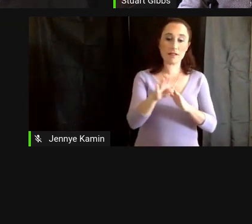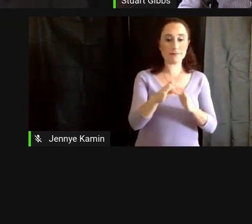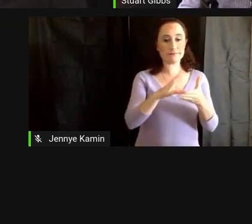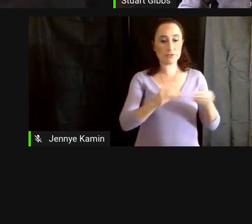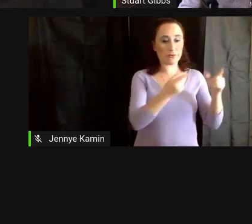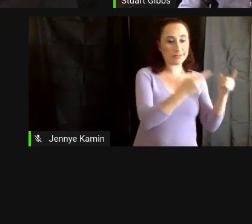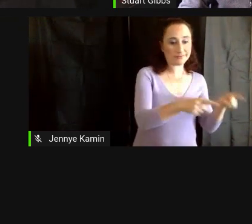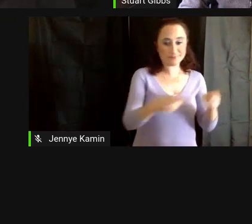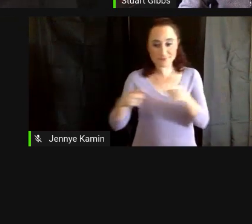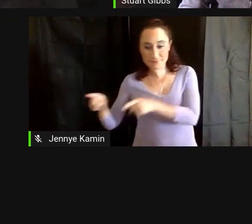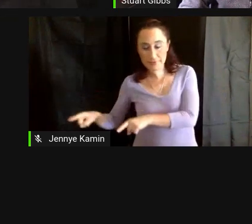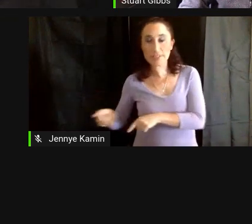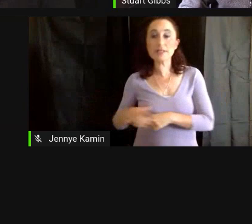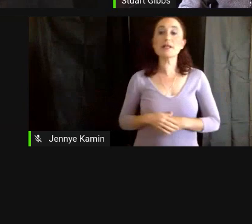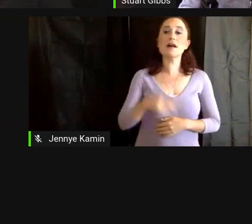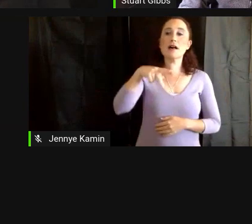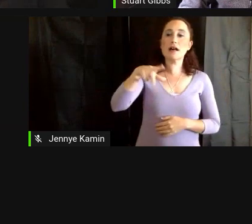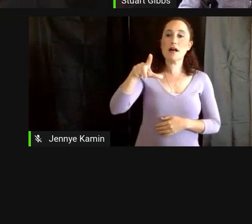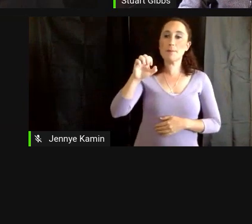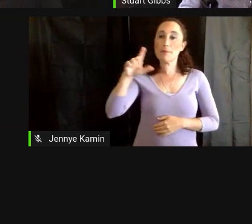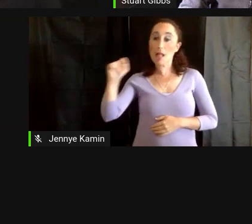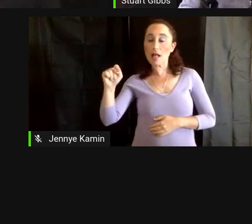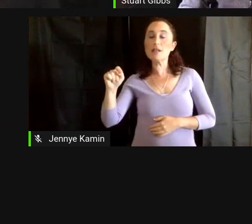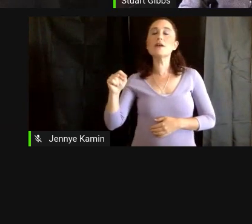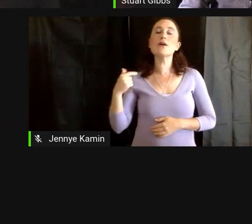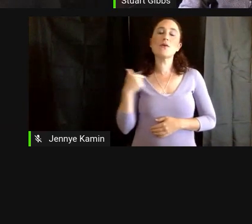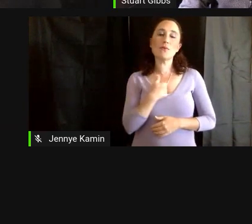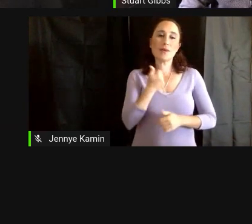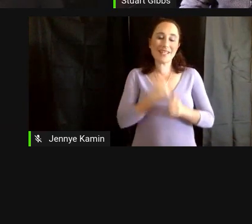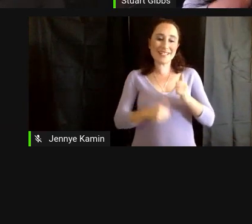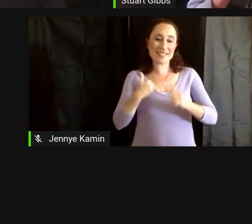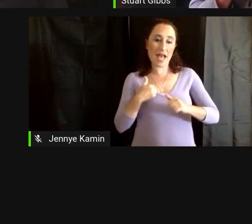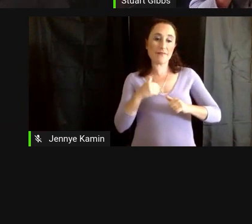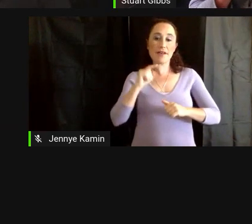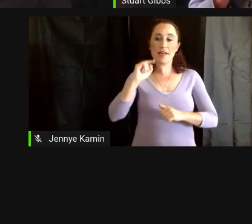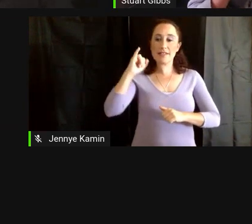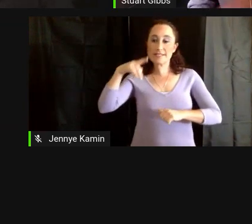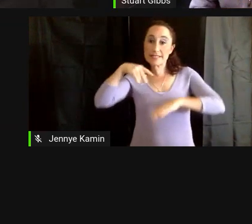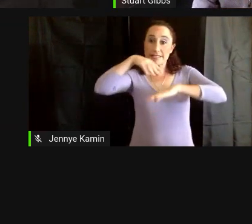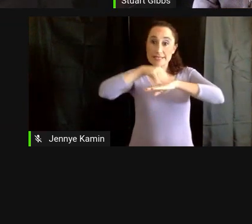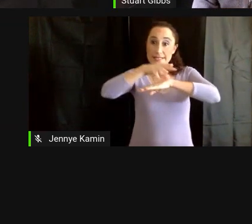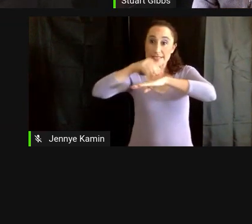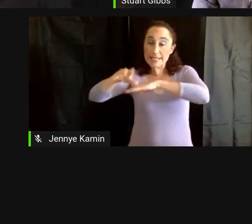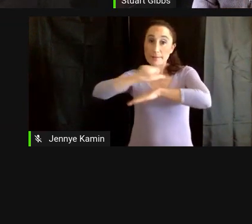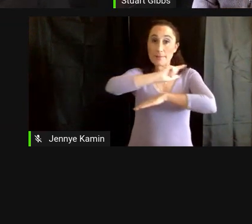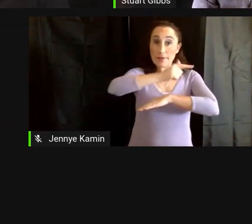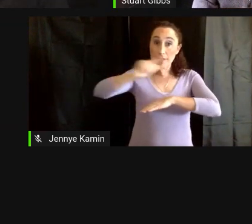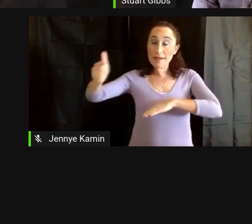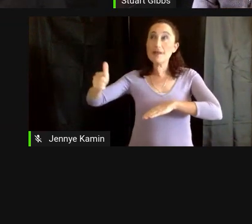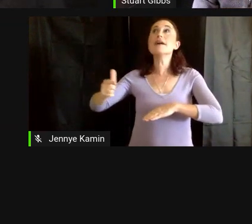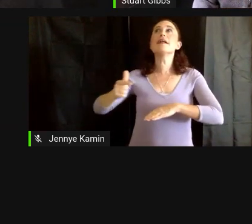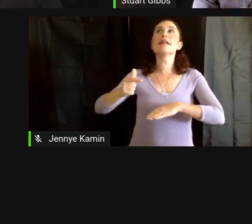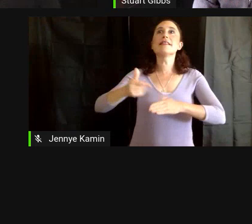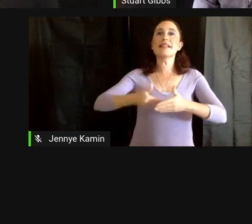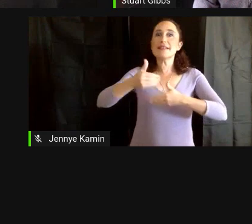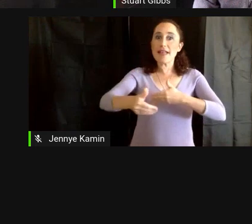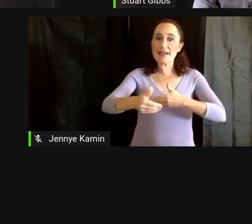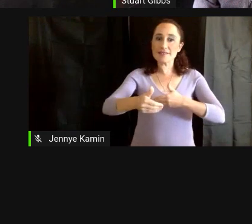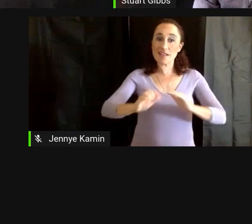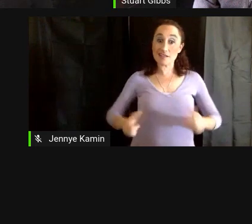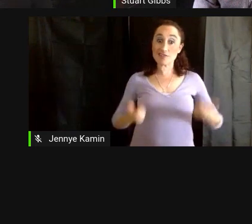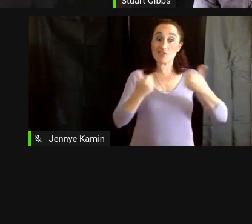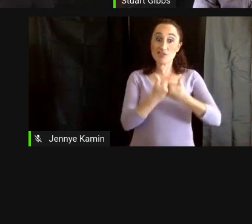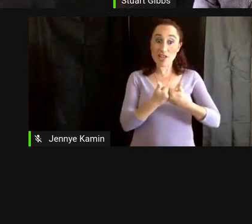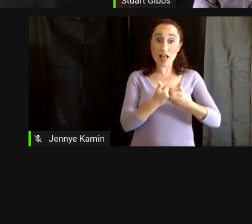you some tips. So each of us has one tip to share, and then we're going to challenge ourselves to put that tip